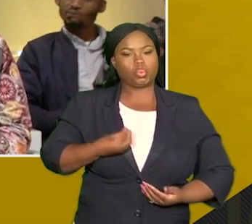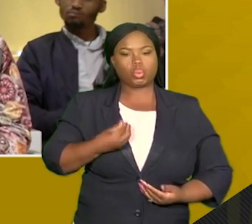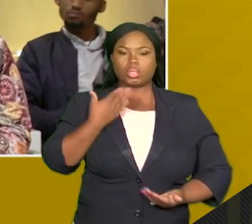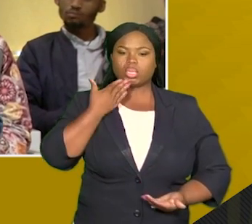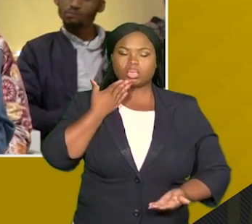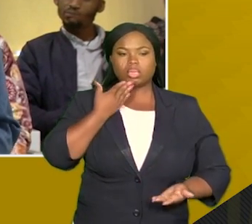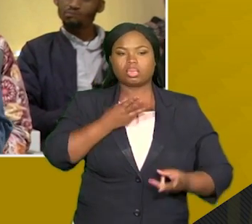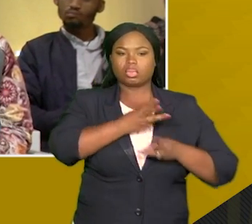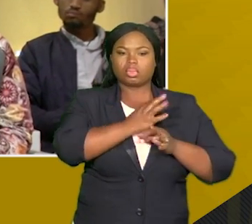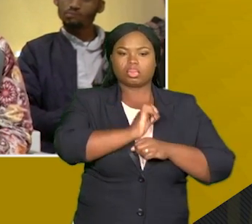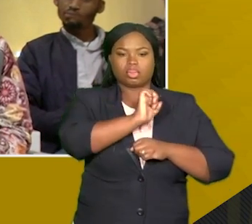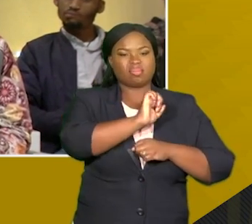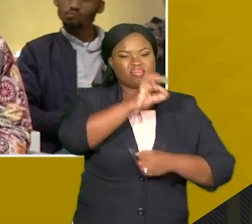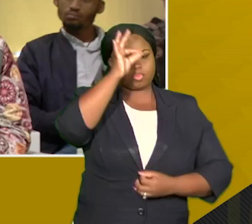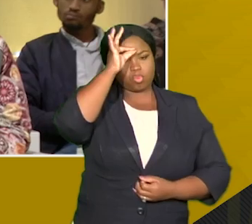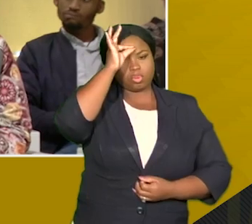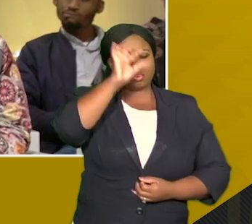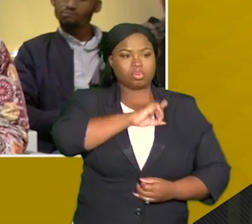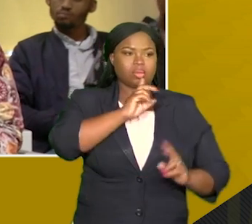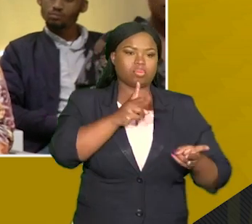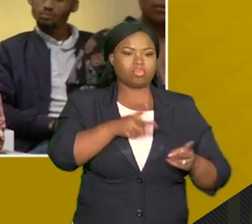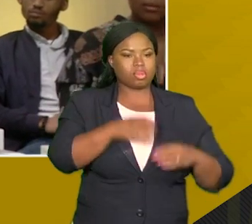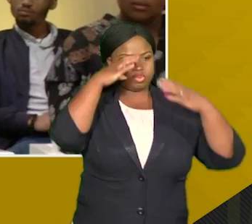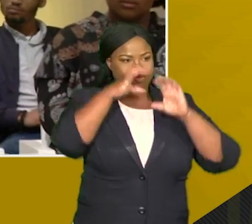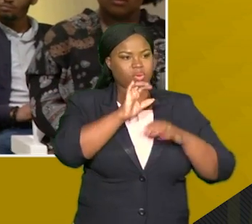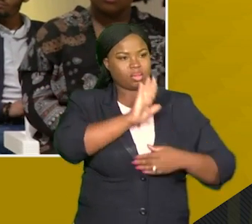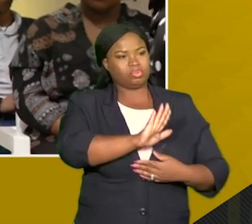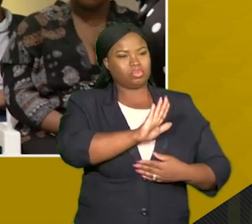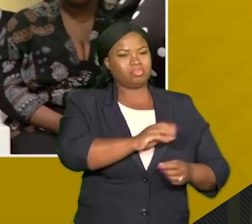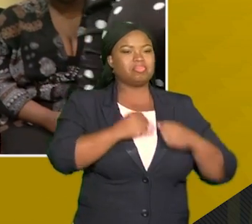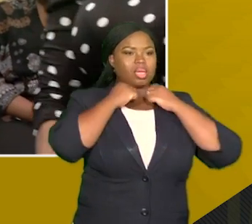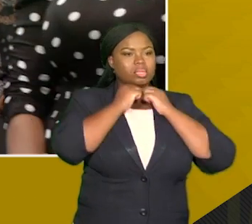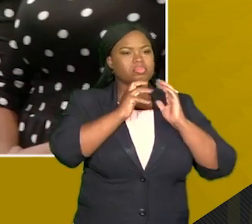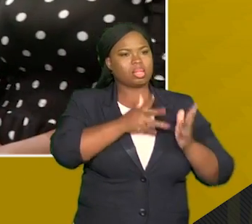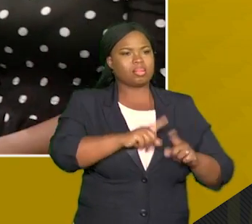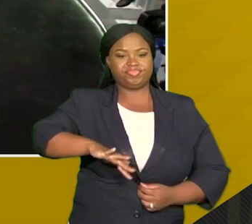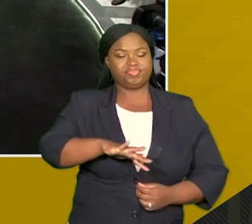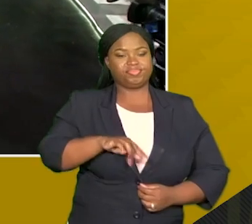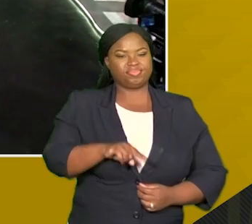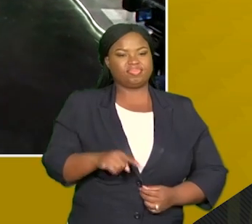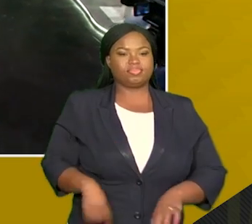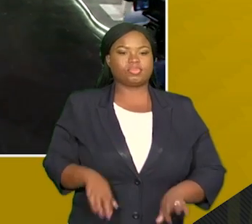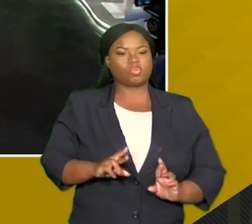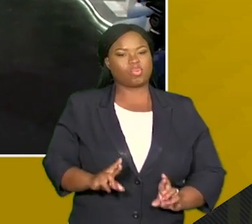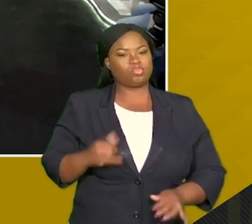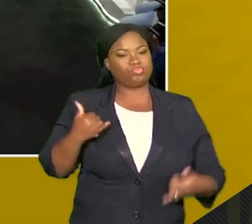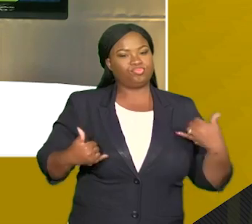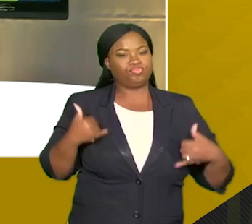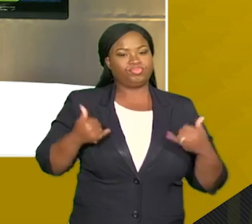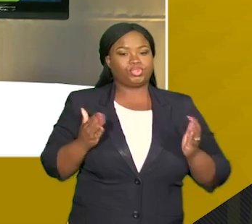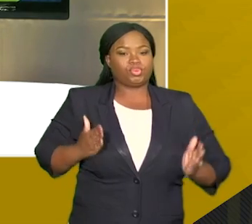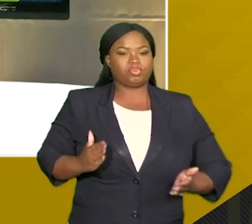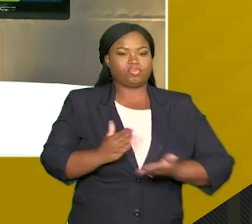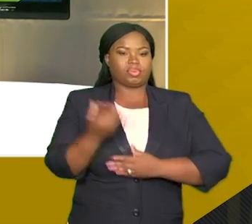because esikhatini esiningi sinokubuka abazali esikhohle ukuthi labazali banengane as well. We do hope that you enjoyed your